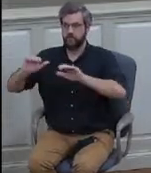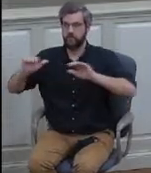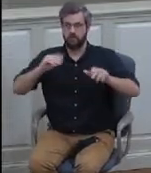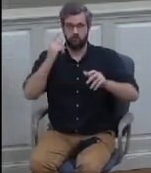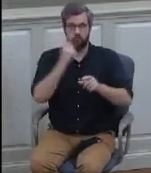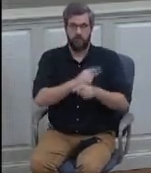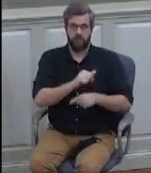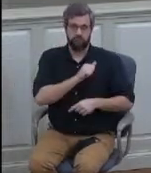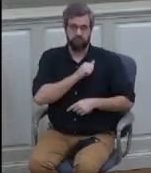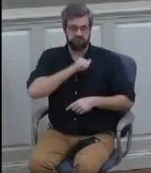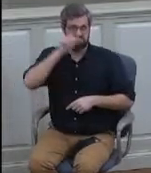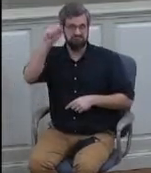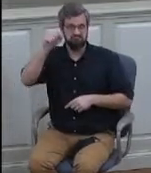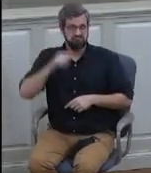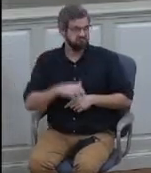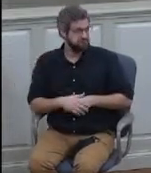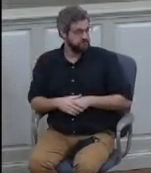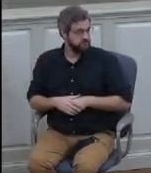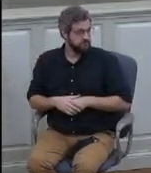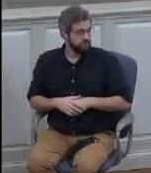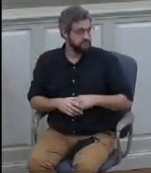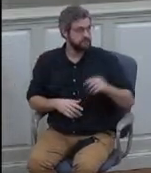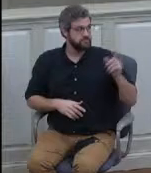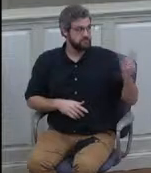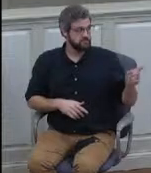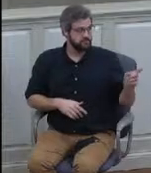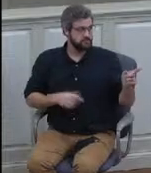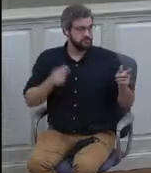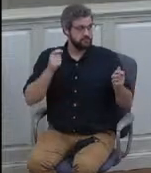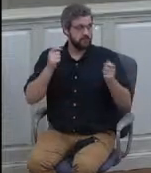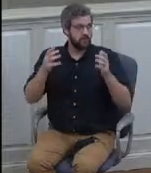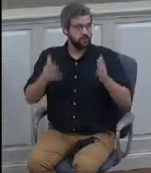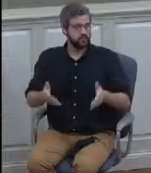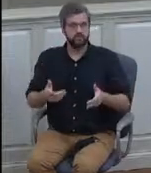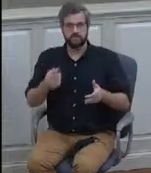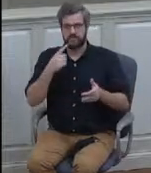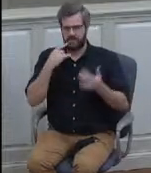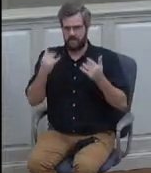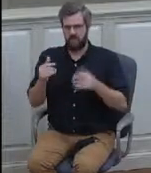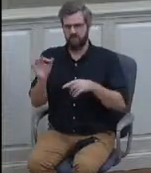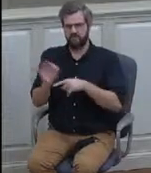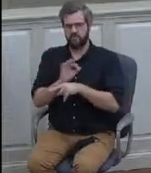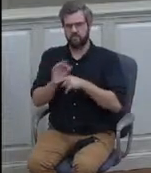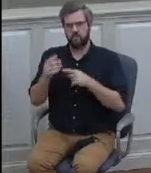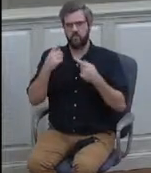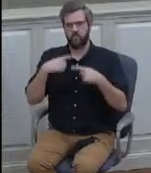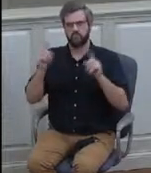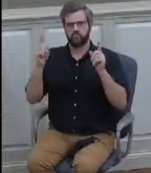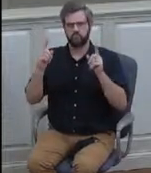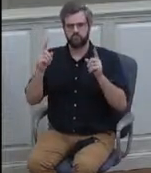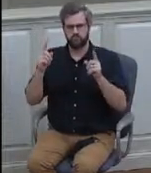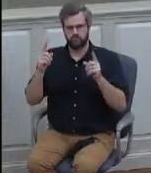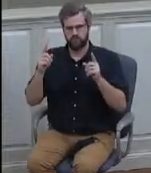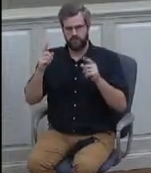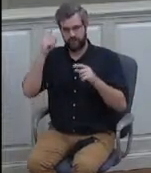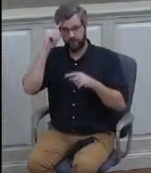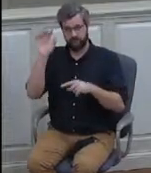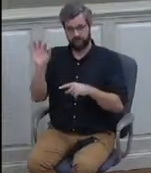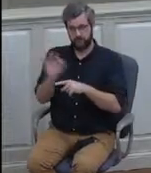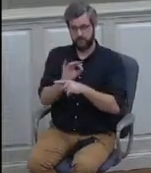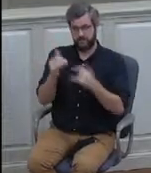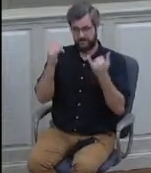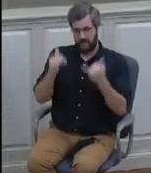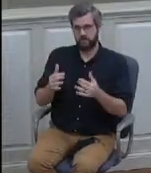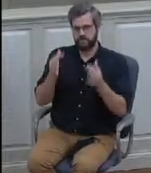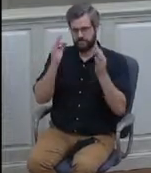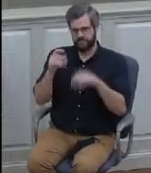right. Yeah, yeah. Well, we've got it functional now. We've got a plan in house on how to deal with it, and I think it's functioned. So now definitely it's